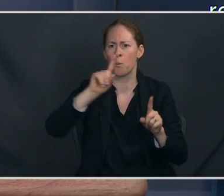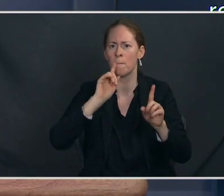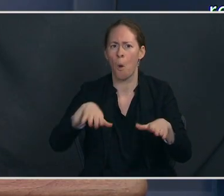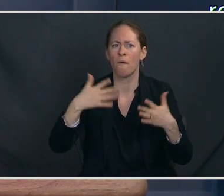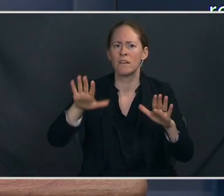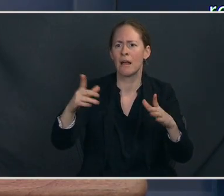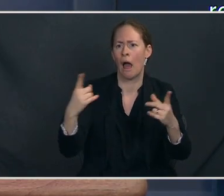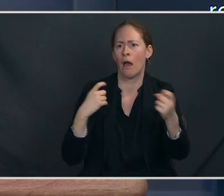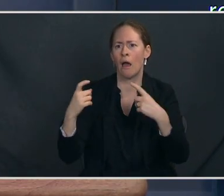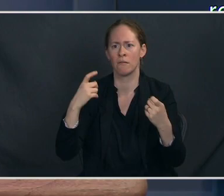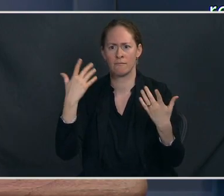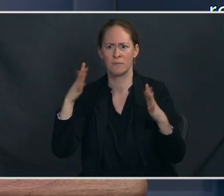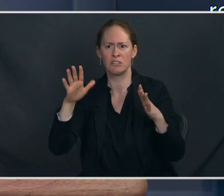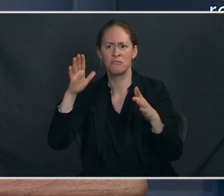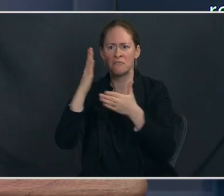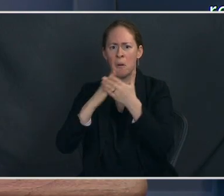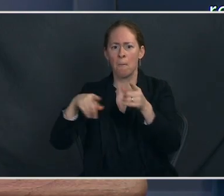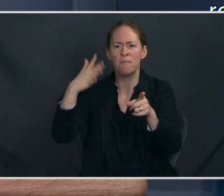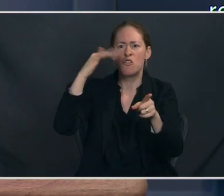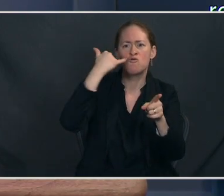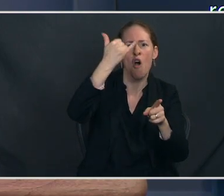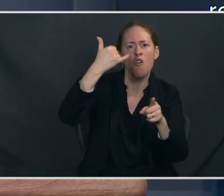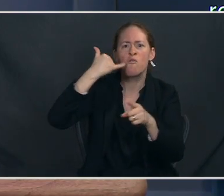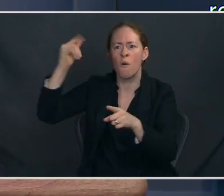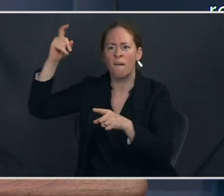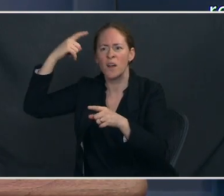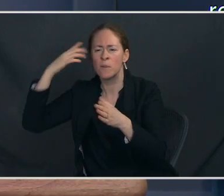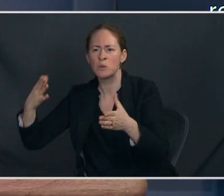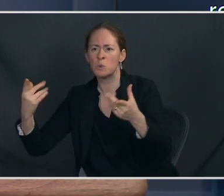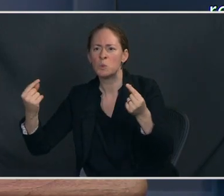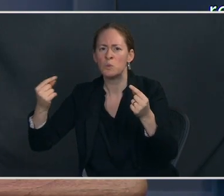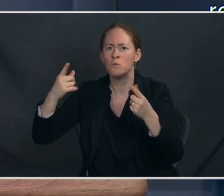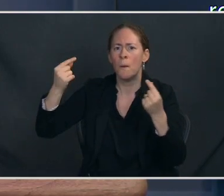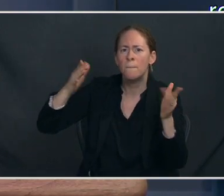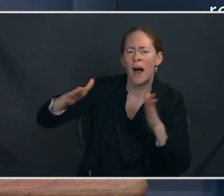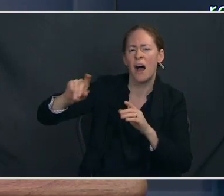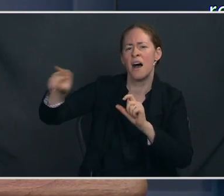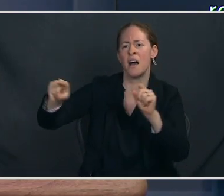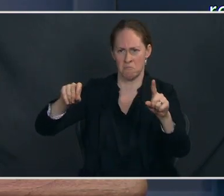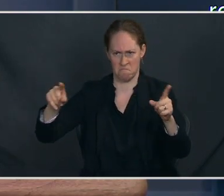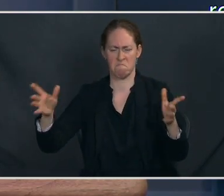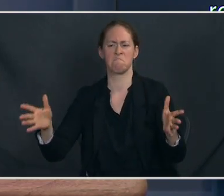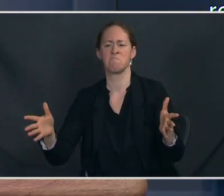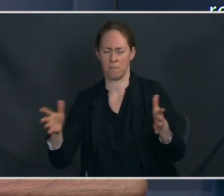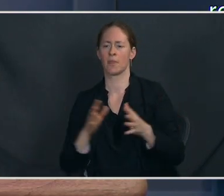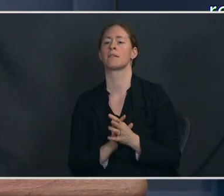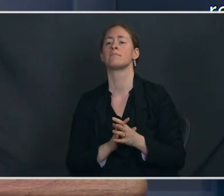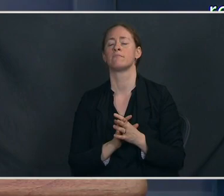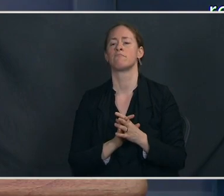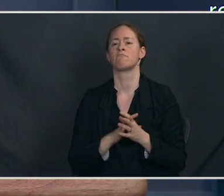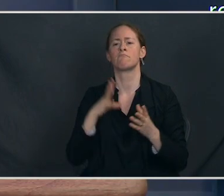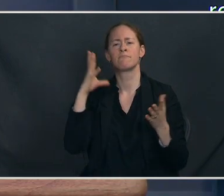governors to brief them on these plans and give them an update on how we will continue to